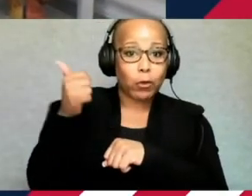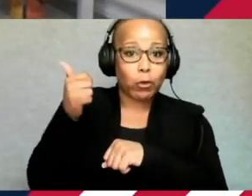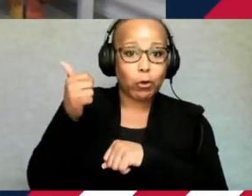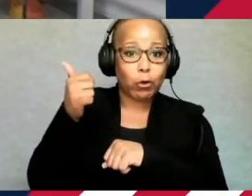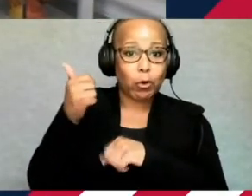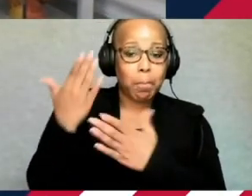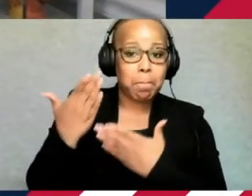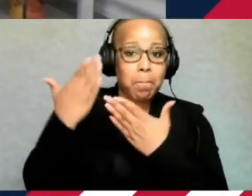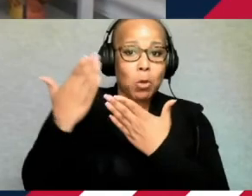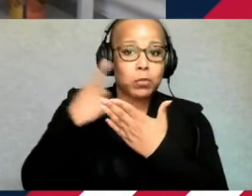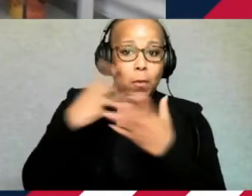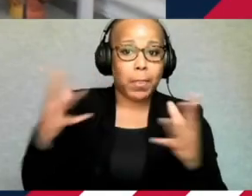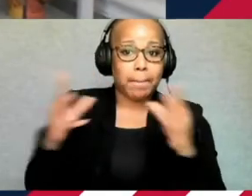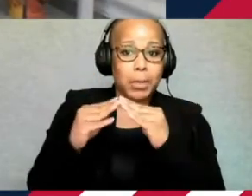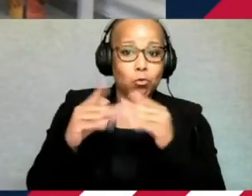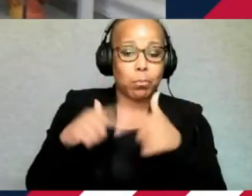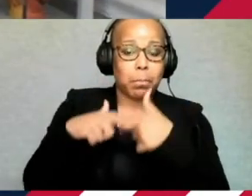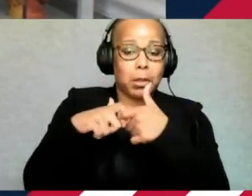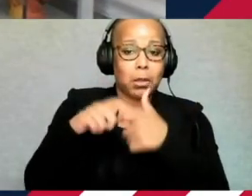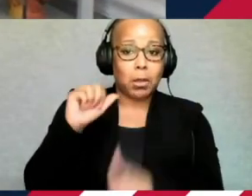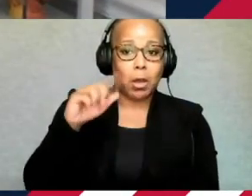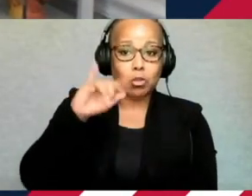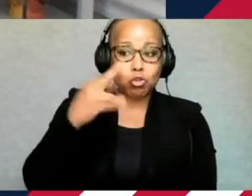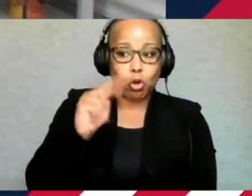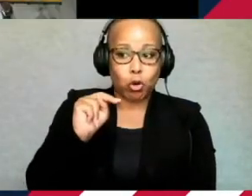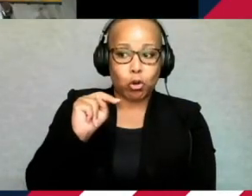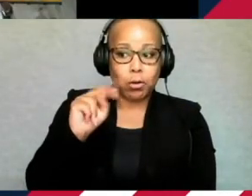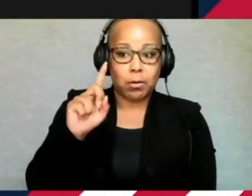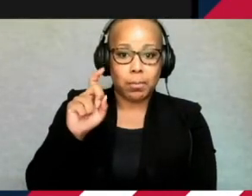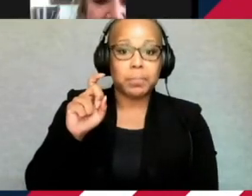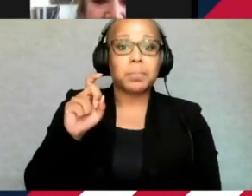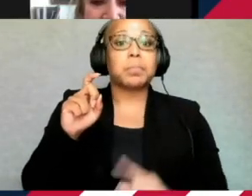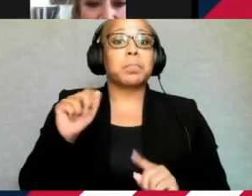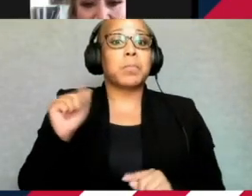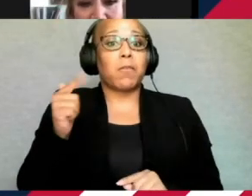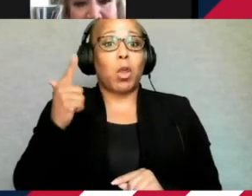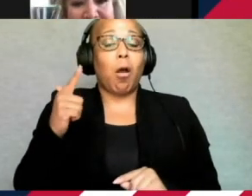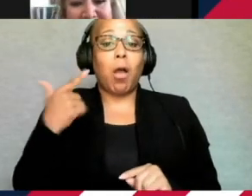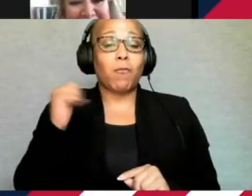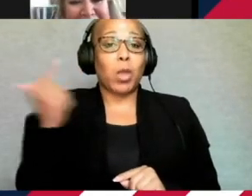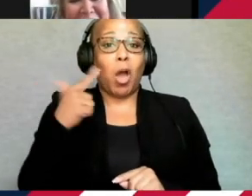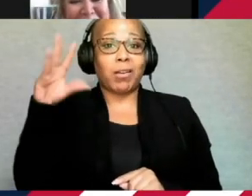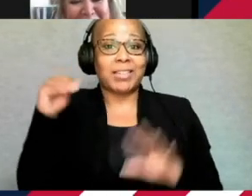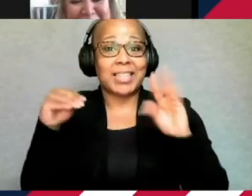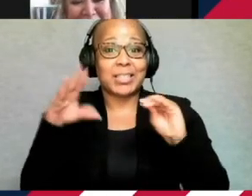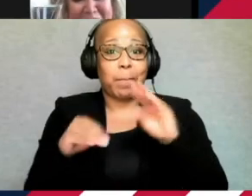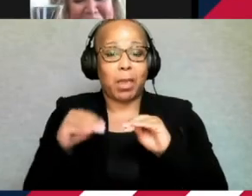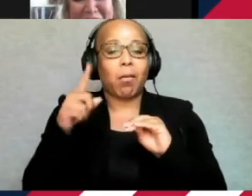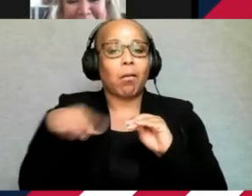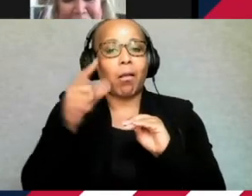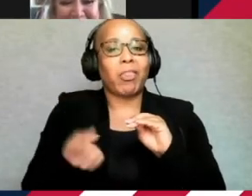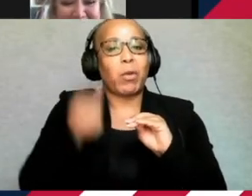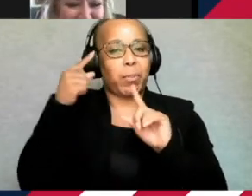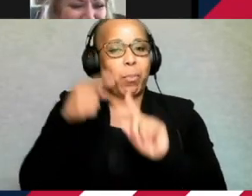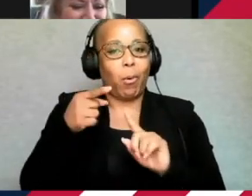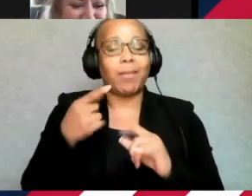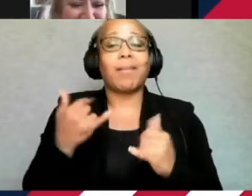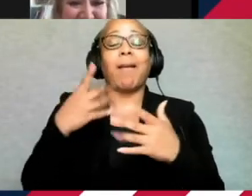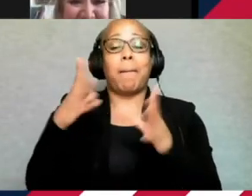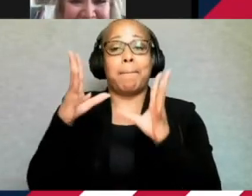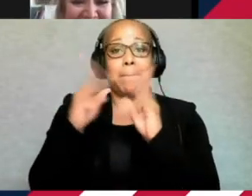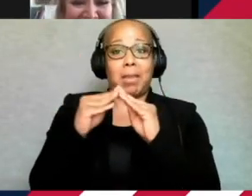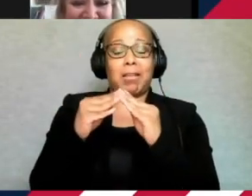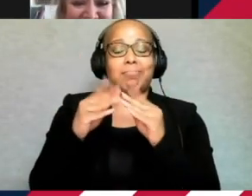for the meeting to be adjourned? Well, if we all just disappear, they'll get the point. Meeting is adjourned